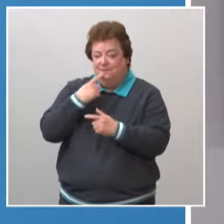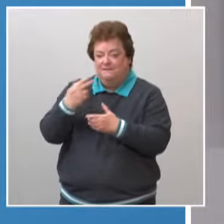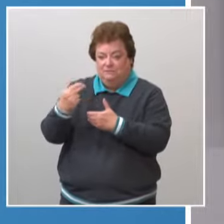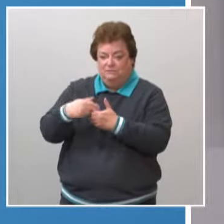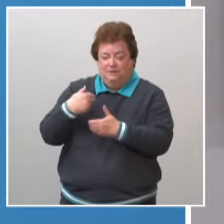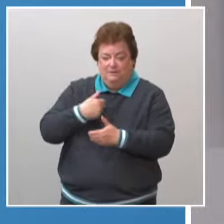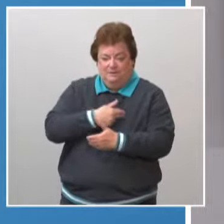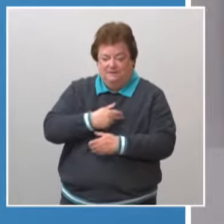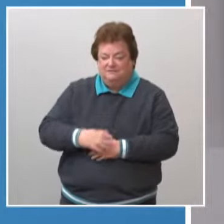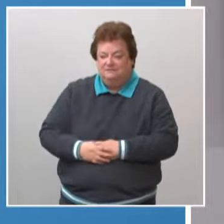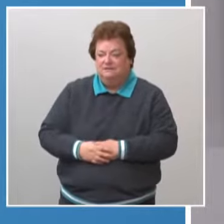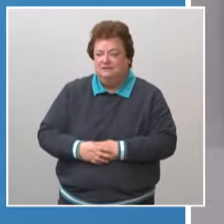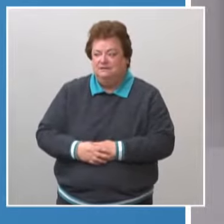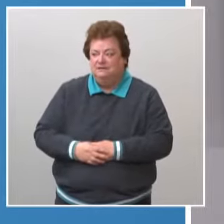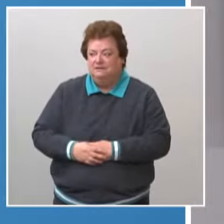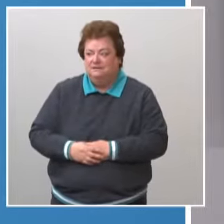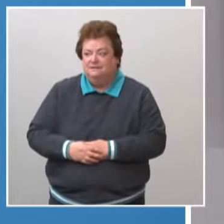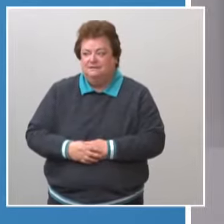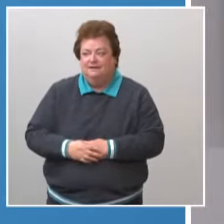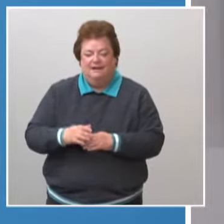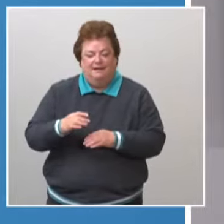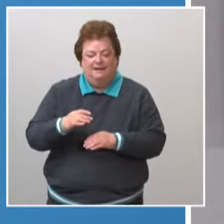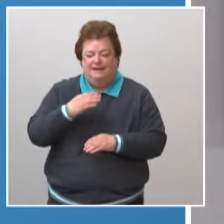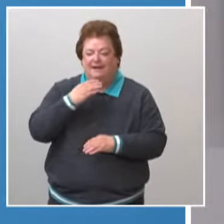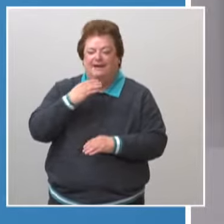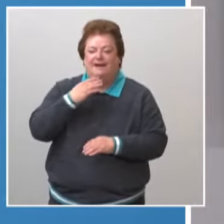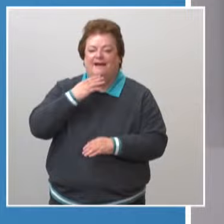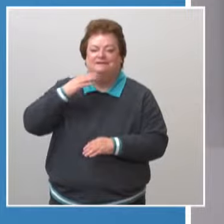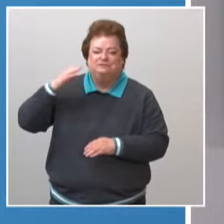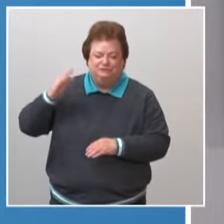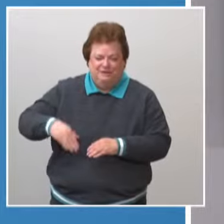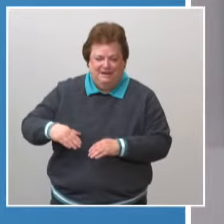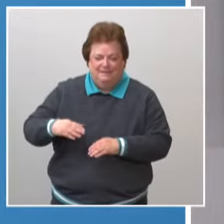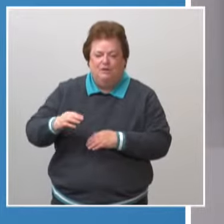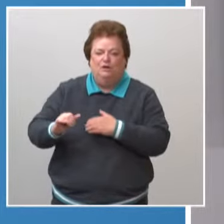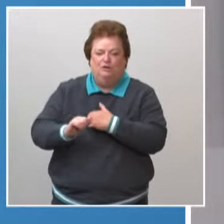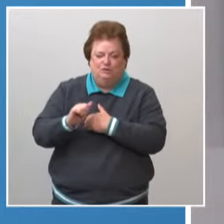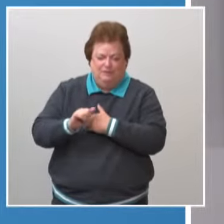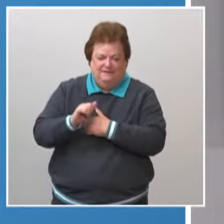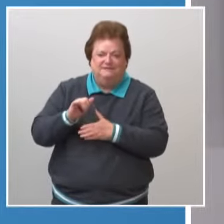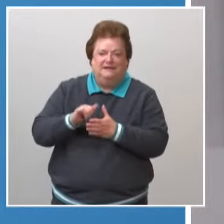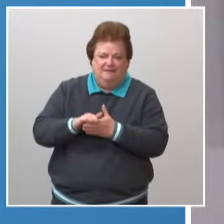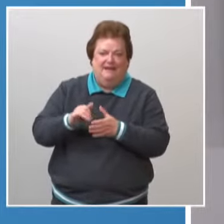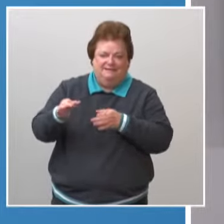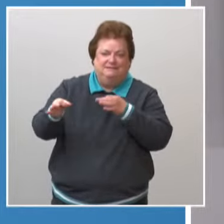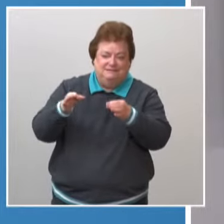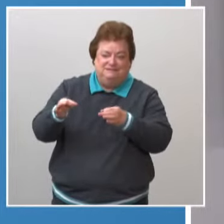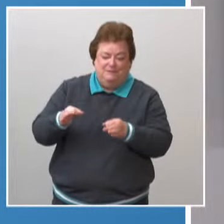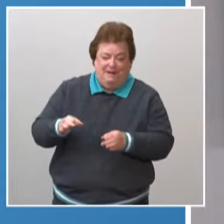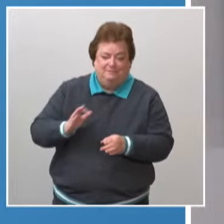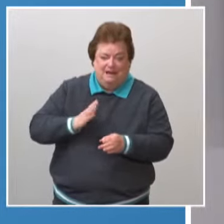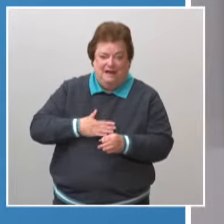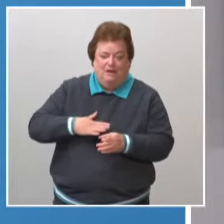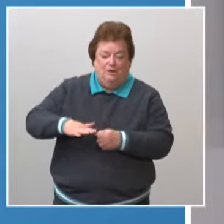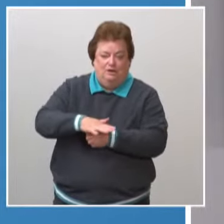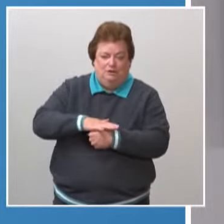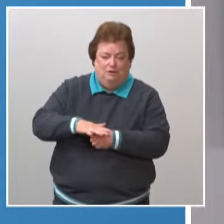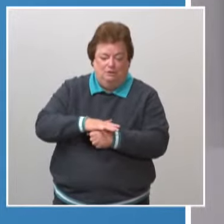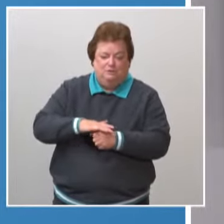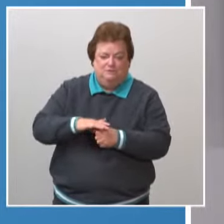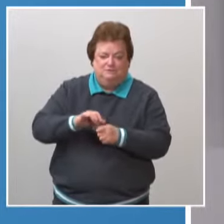us. Extreme risk. Those two words continue to describe our local situation, and our risk dial remains in